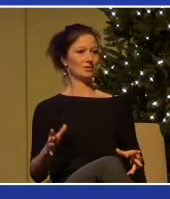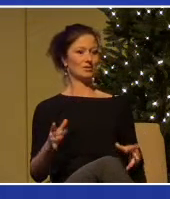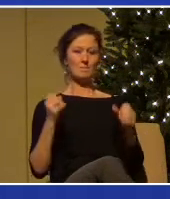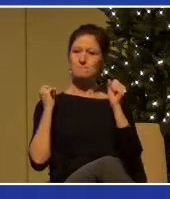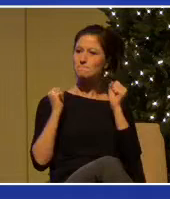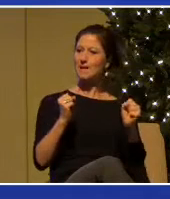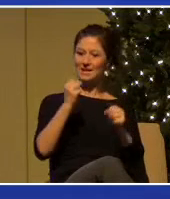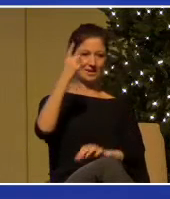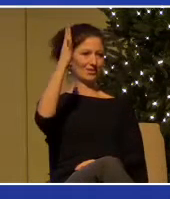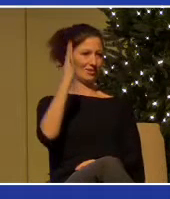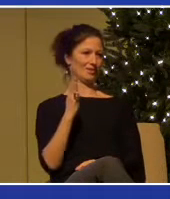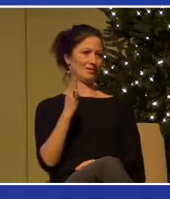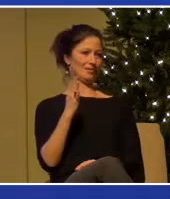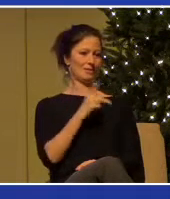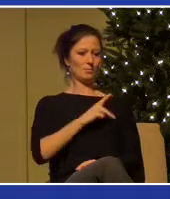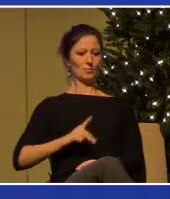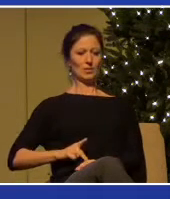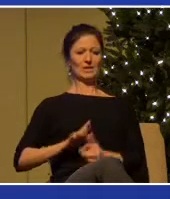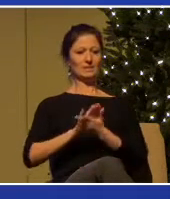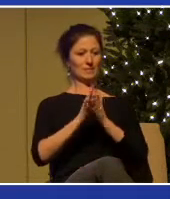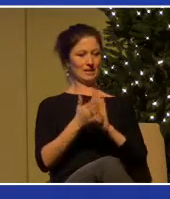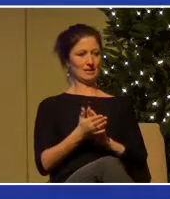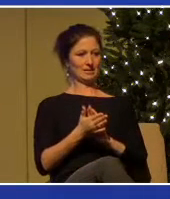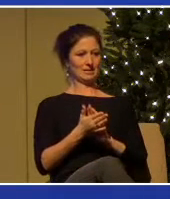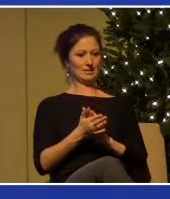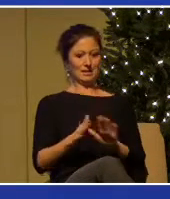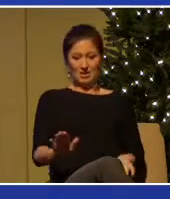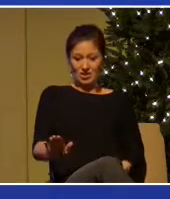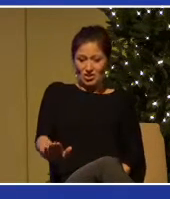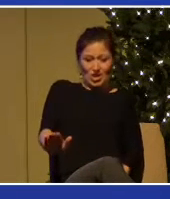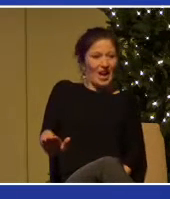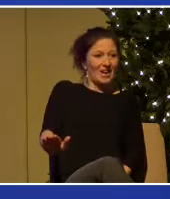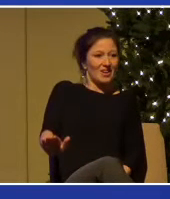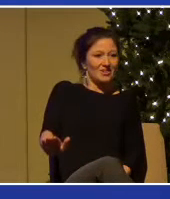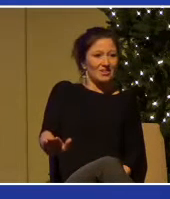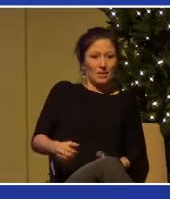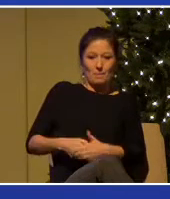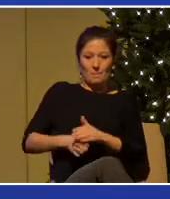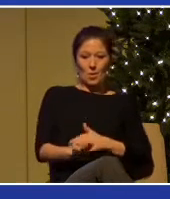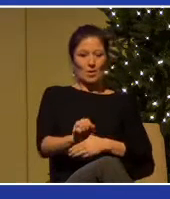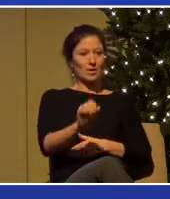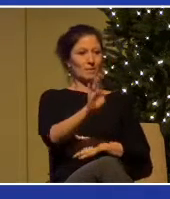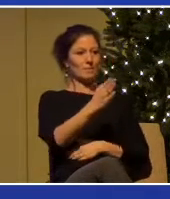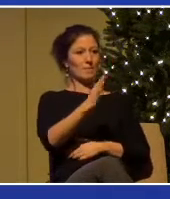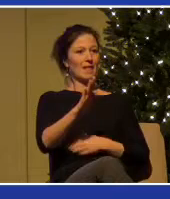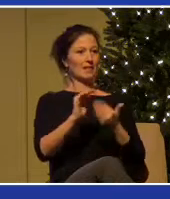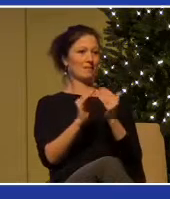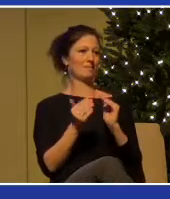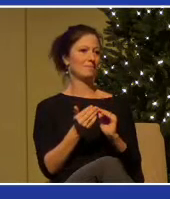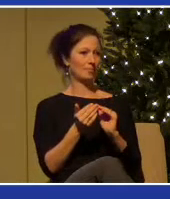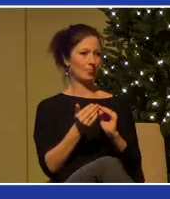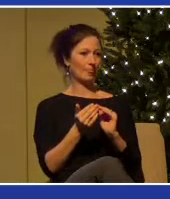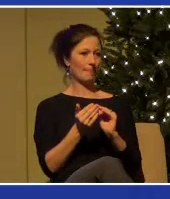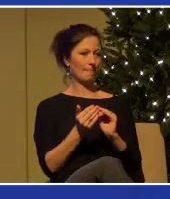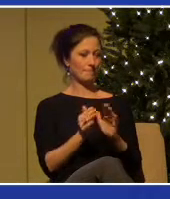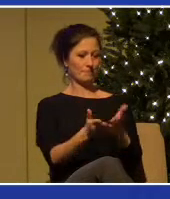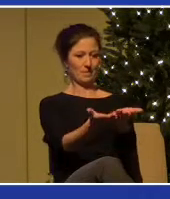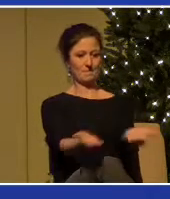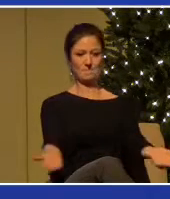Peace. A child. Born in Bethlehem, a